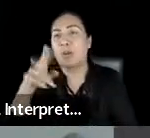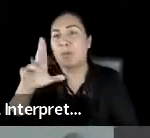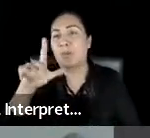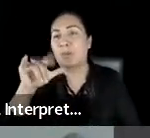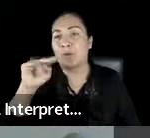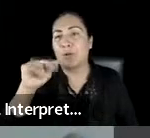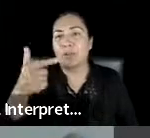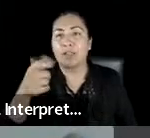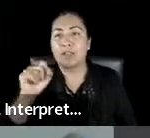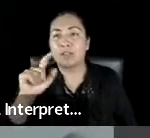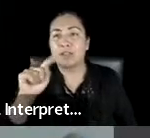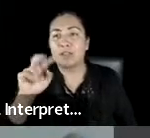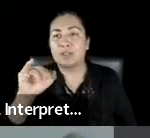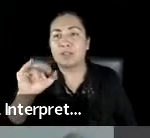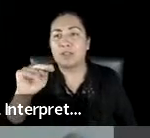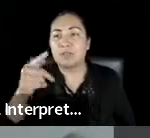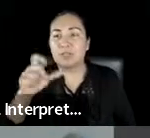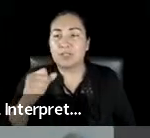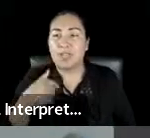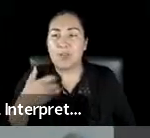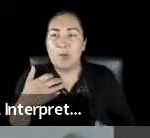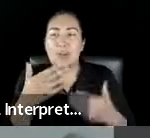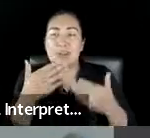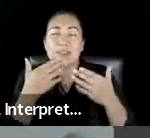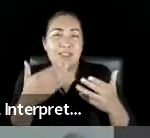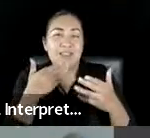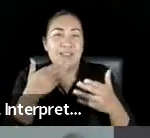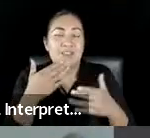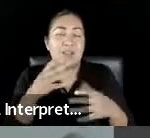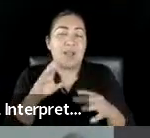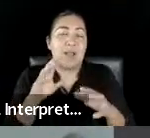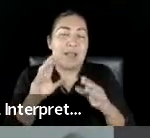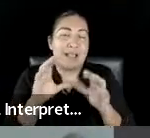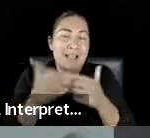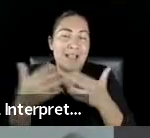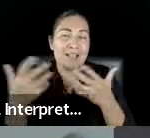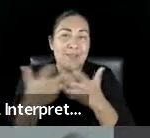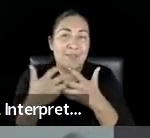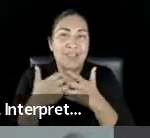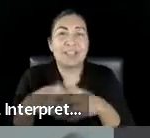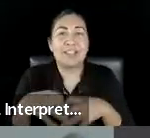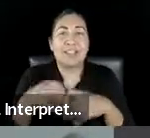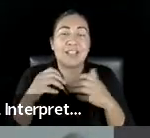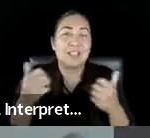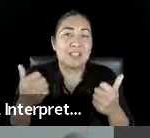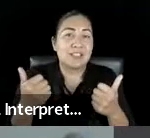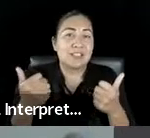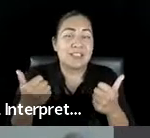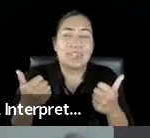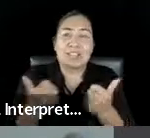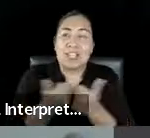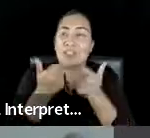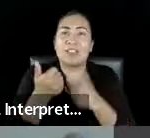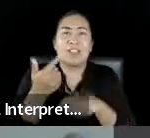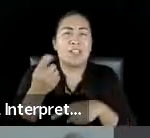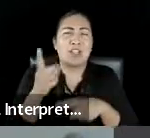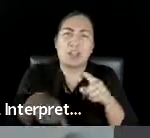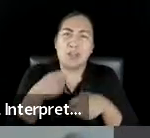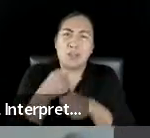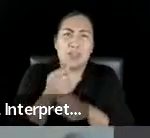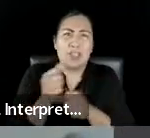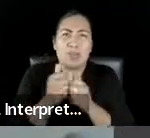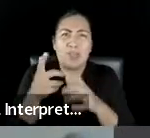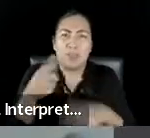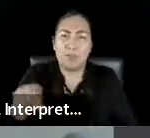wonderful team and classmates for making this film a reality. This project was quite the challenge and couldn't be possible without any one of them. I want to thank Aiden for being